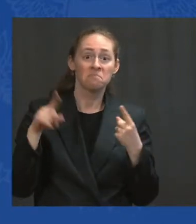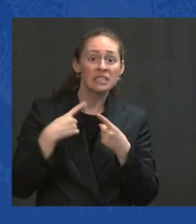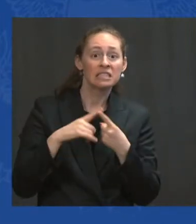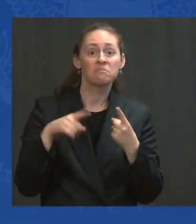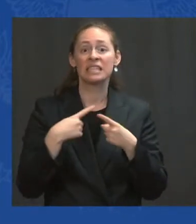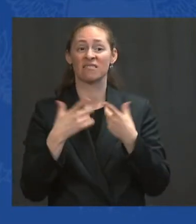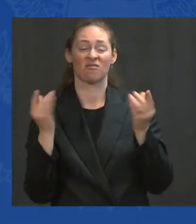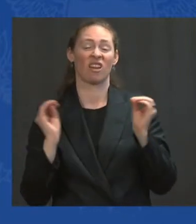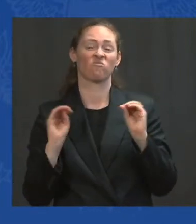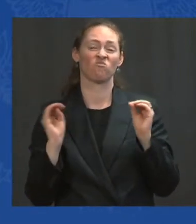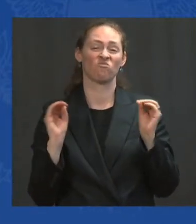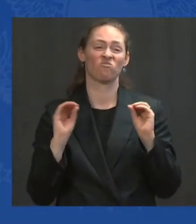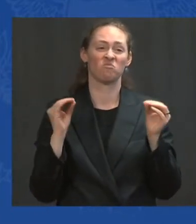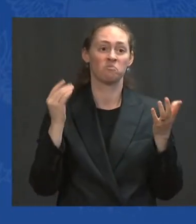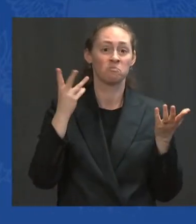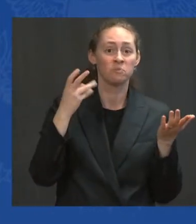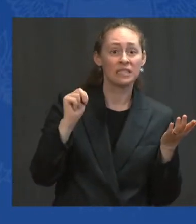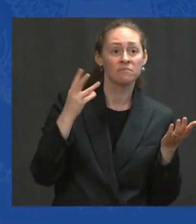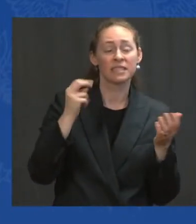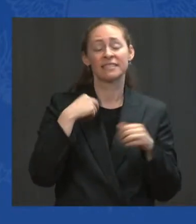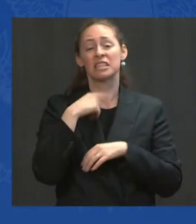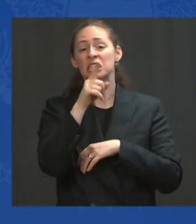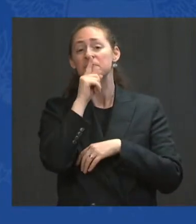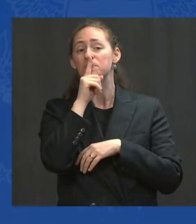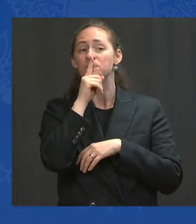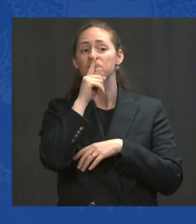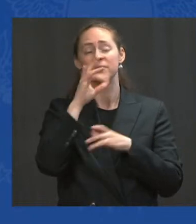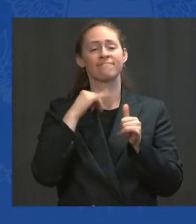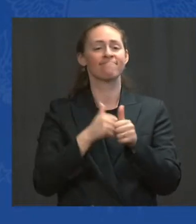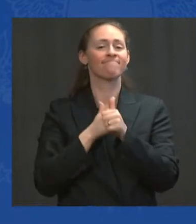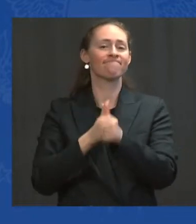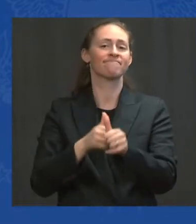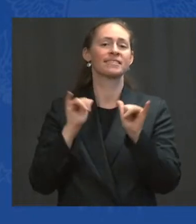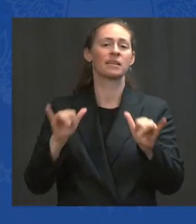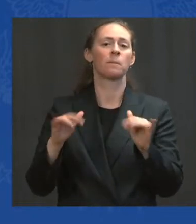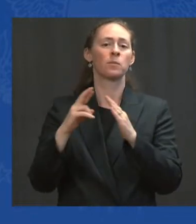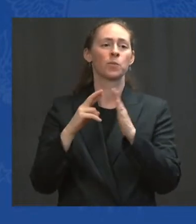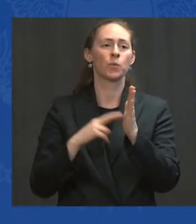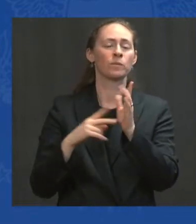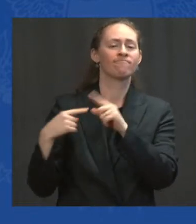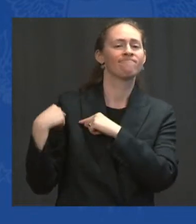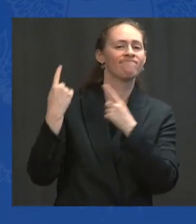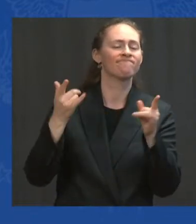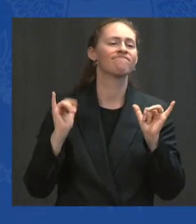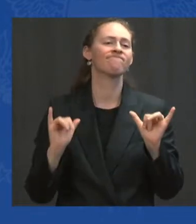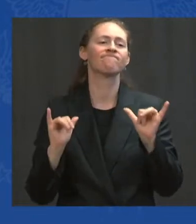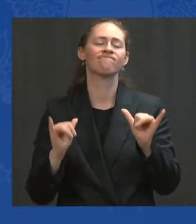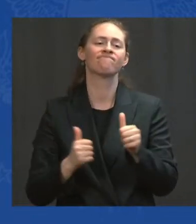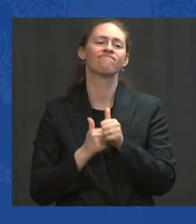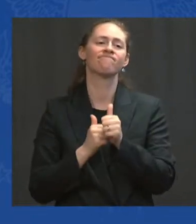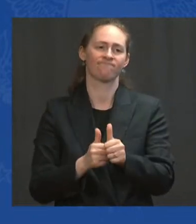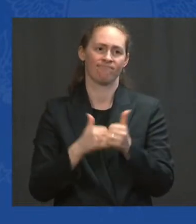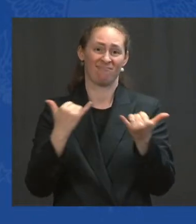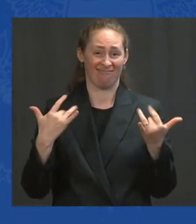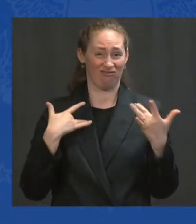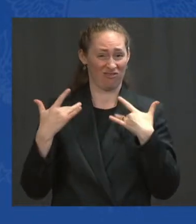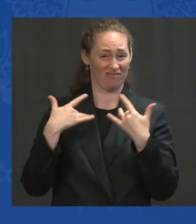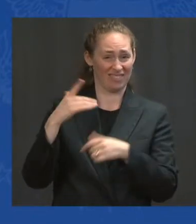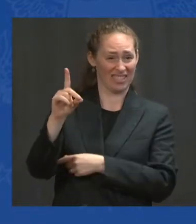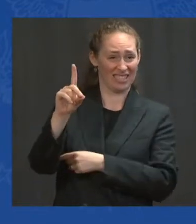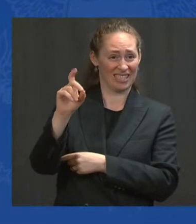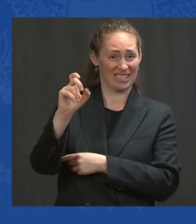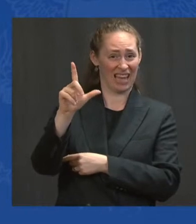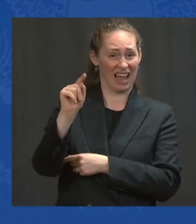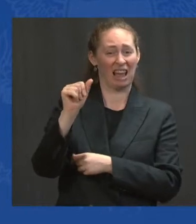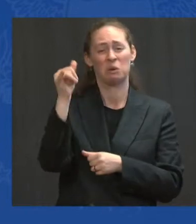any reopening plans. We must remain vigilant, particularly given the spread of the Delta variant, and